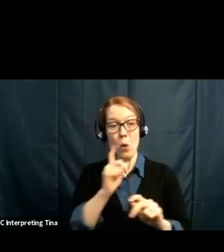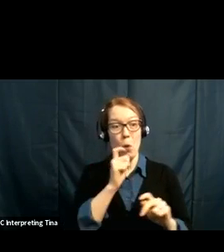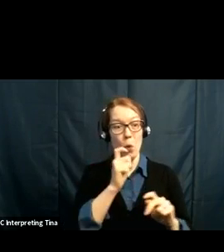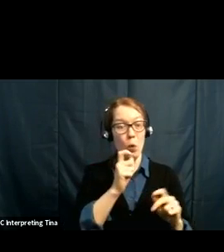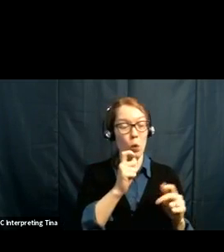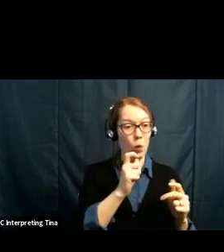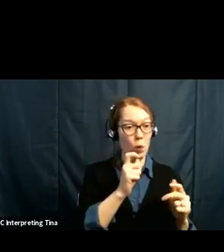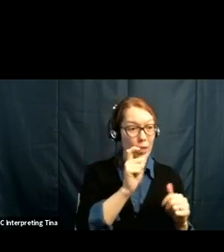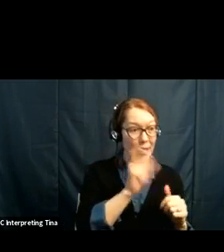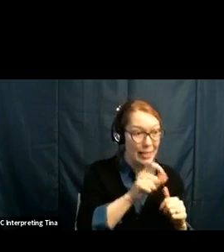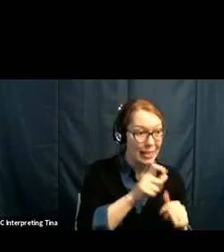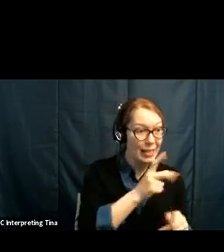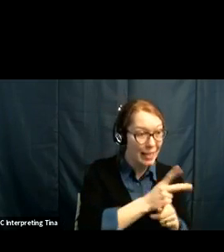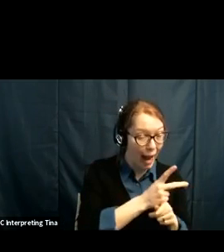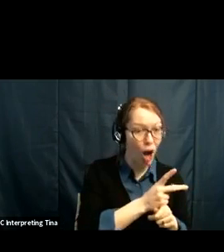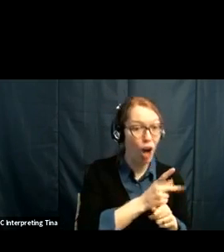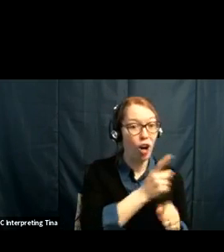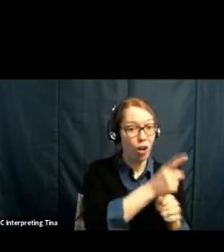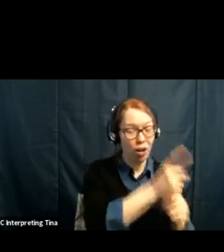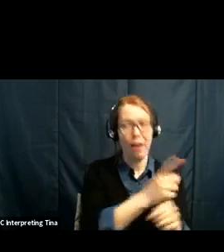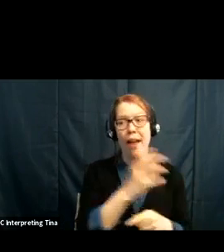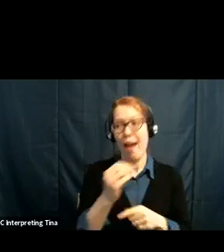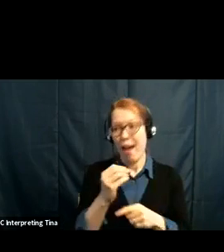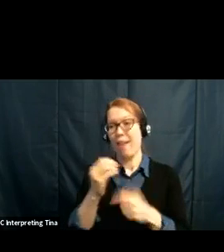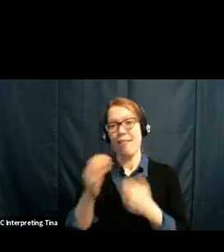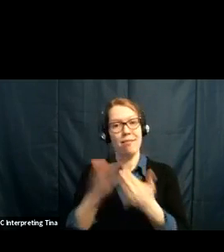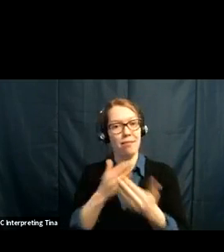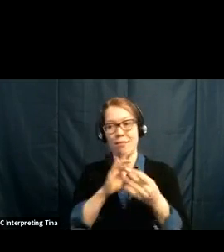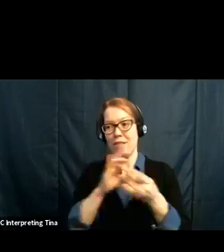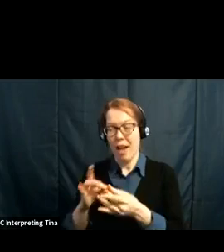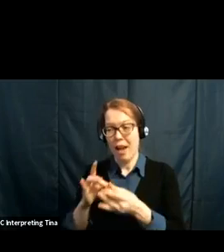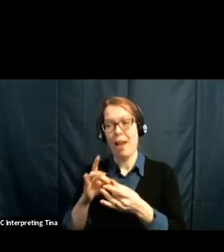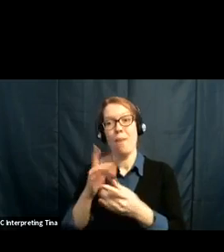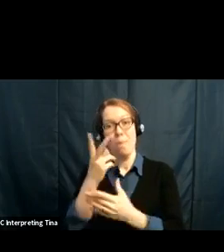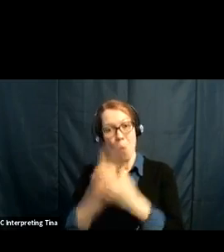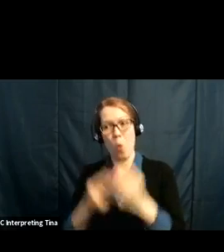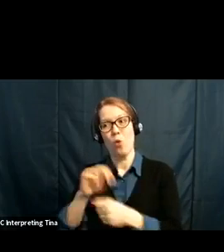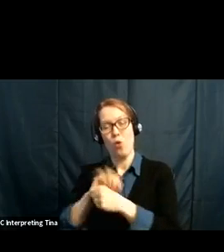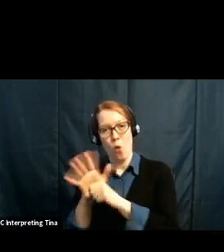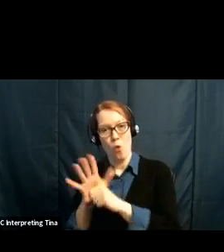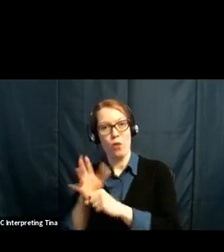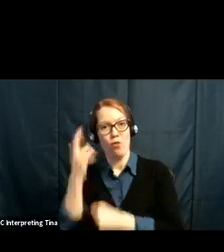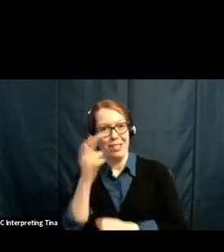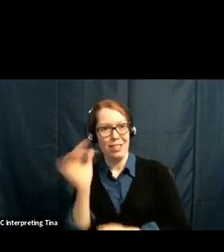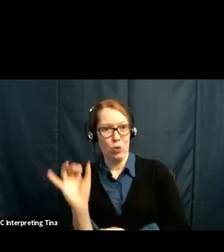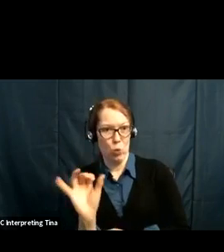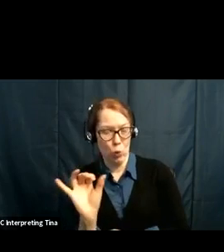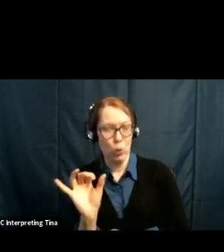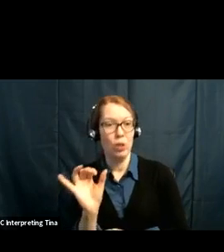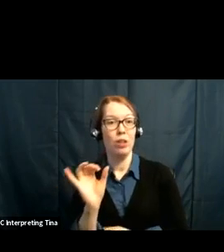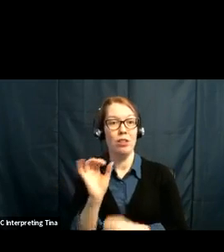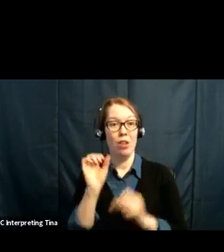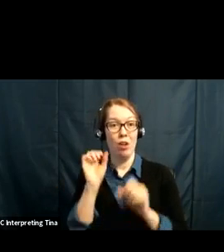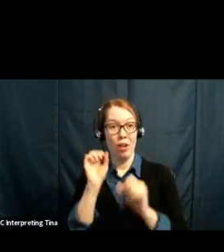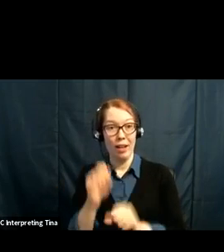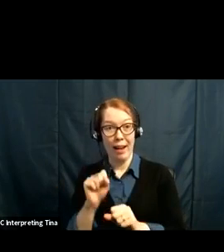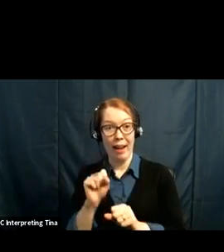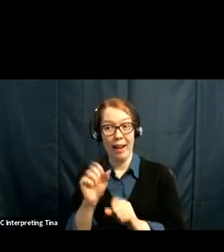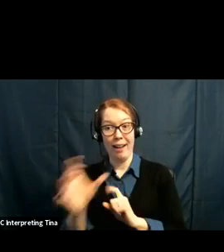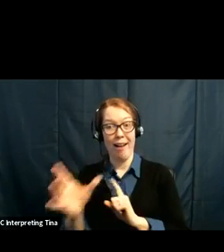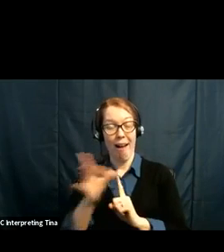without. COVID doesn't discriminate based on anything other than are you able to catch the